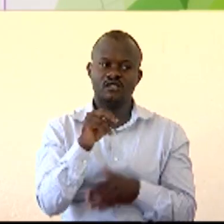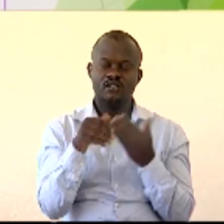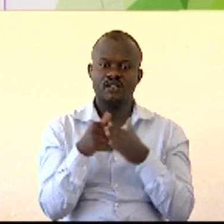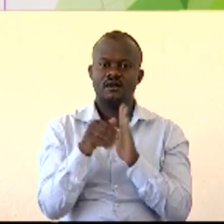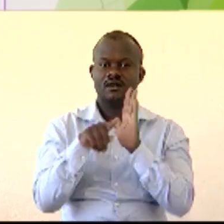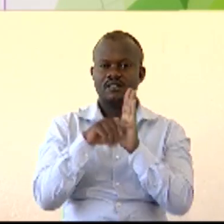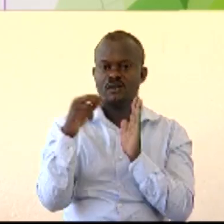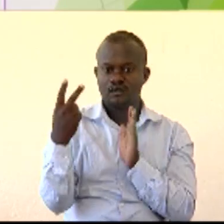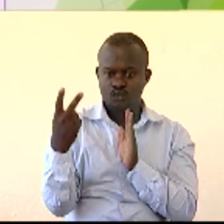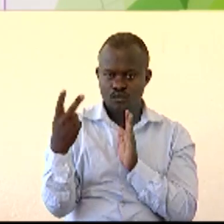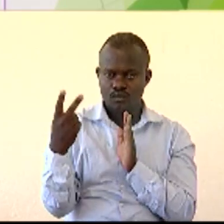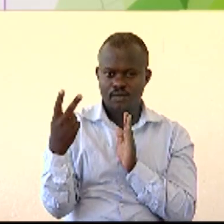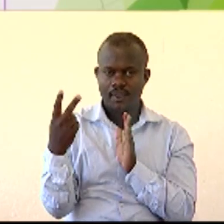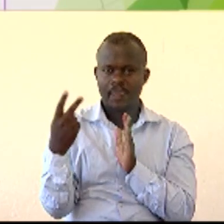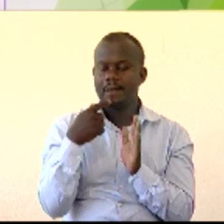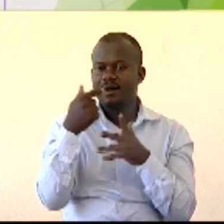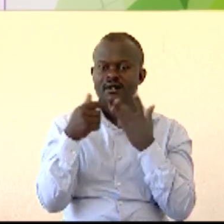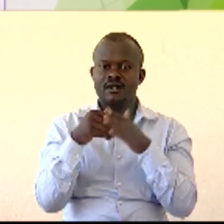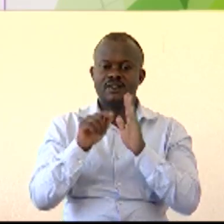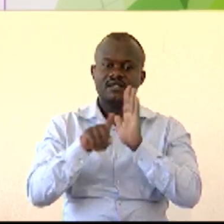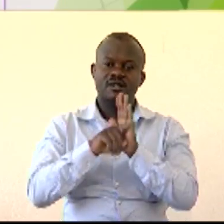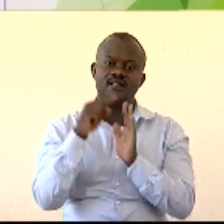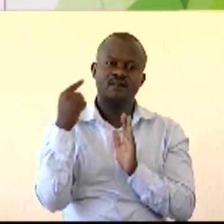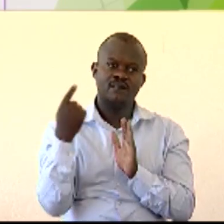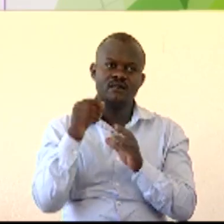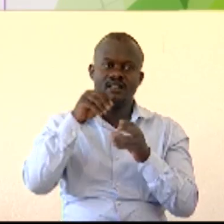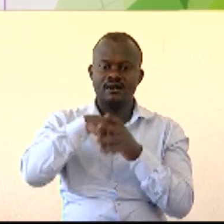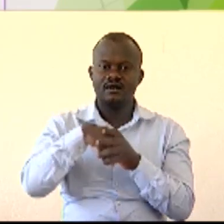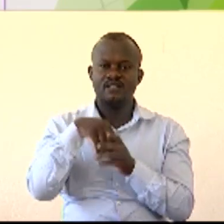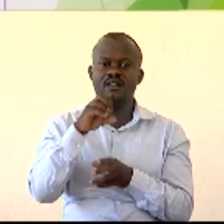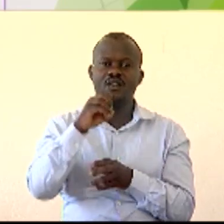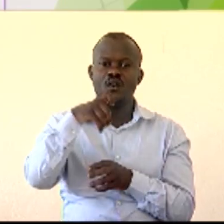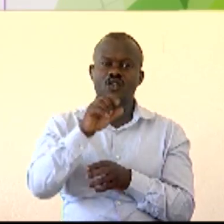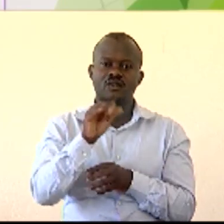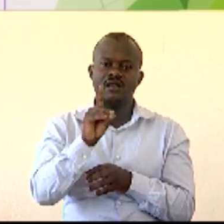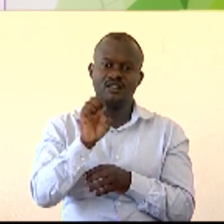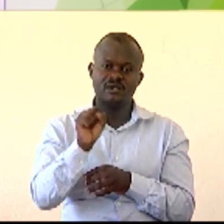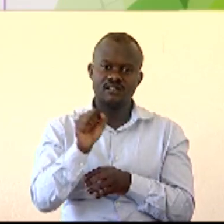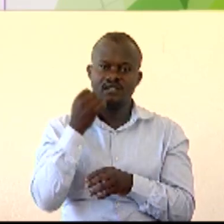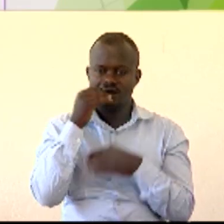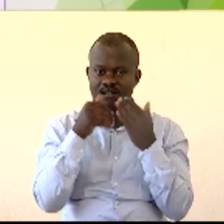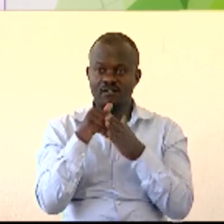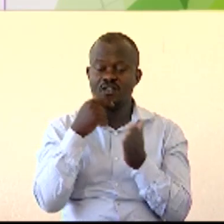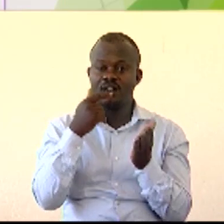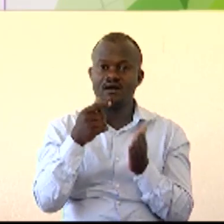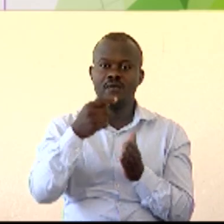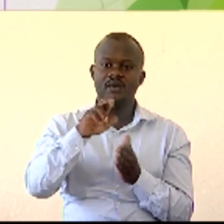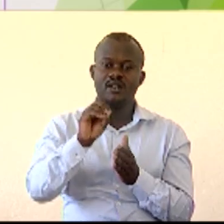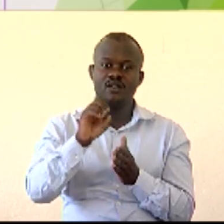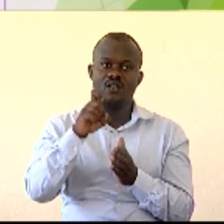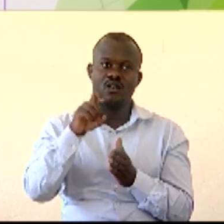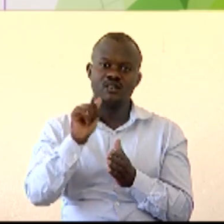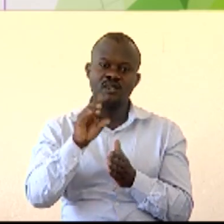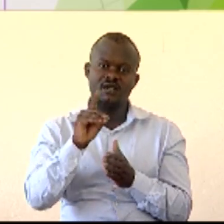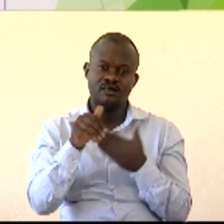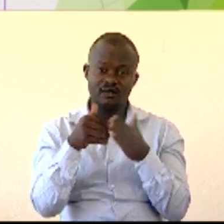2, but it is a negative 1 in peroxides. If you have peroxides, can you give examples